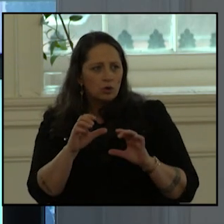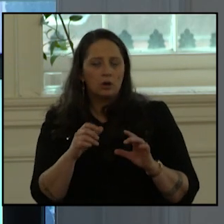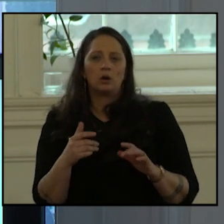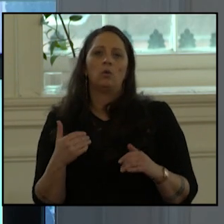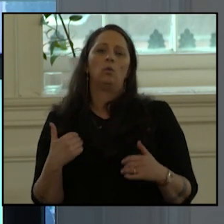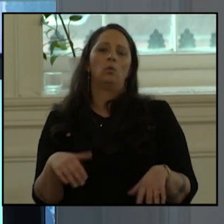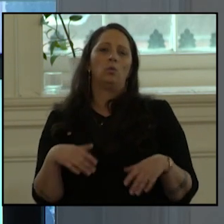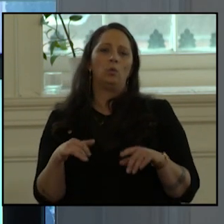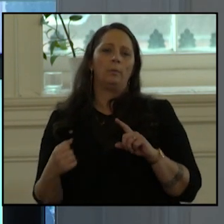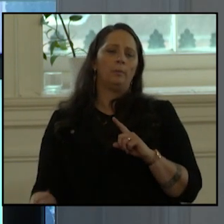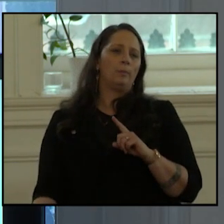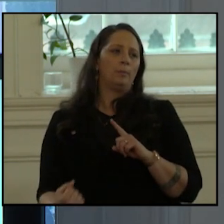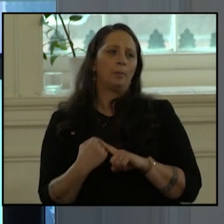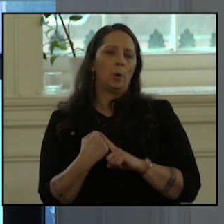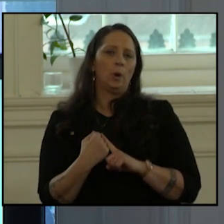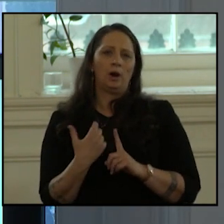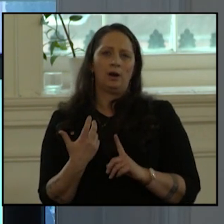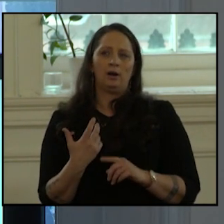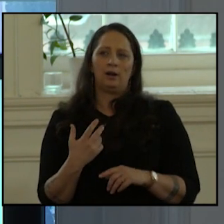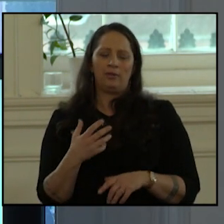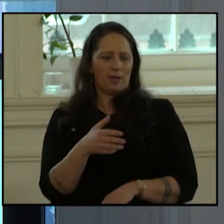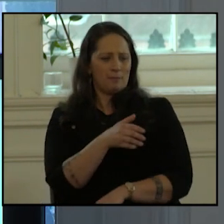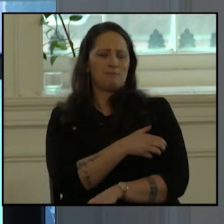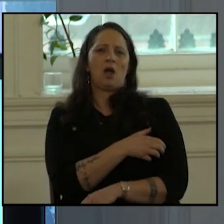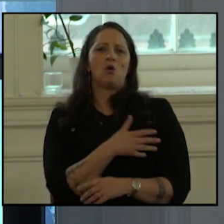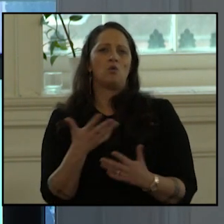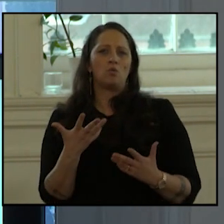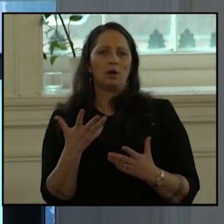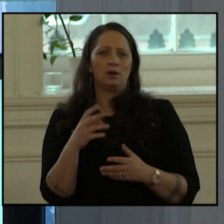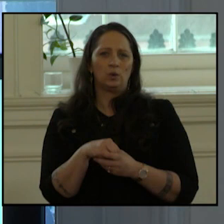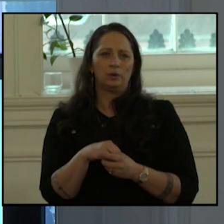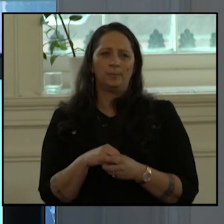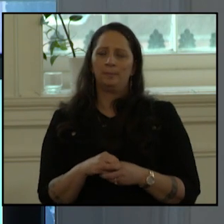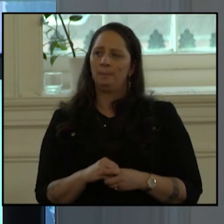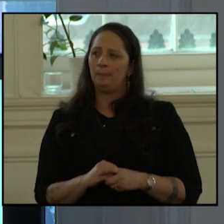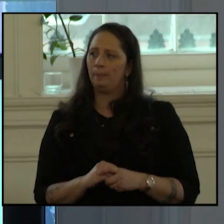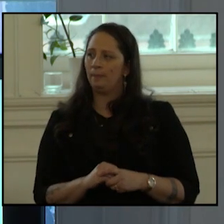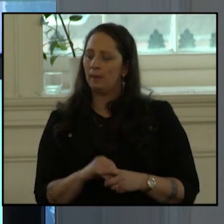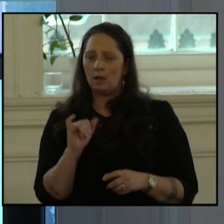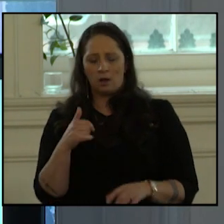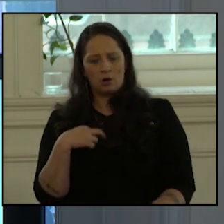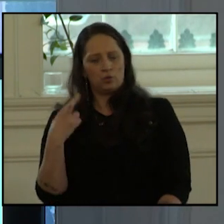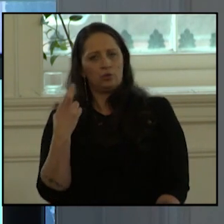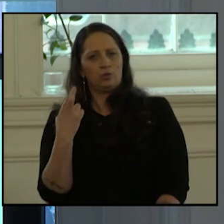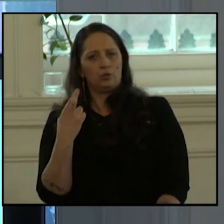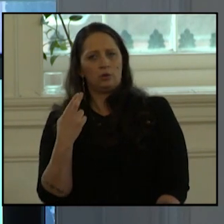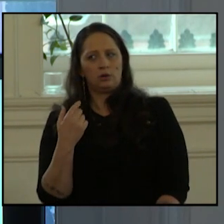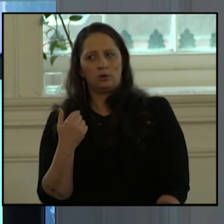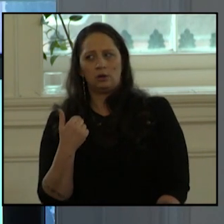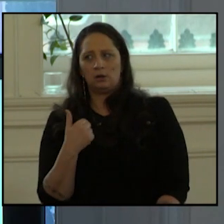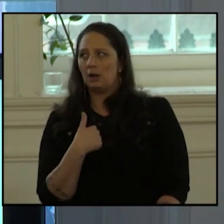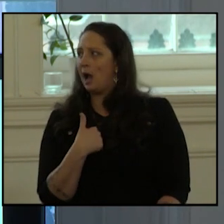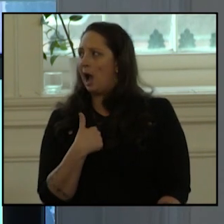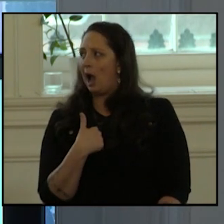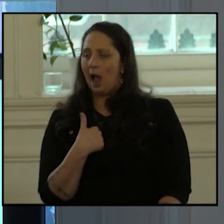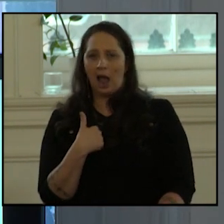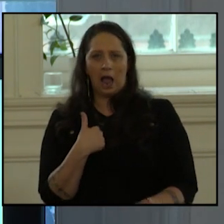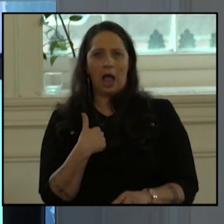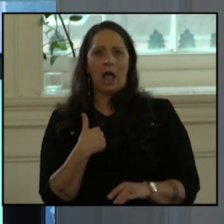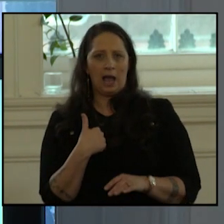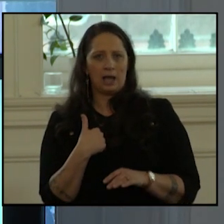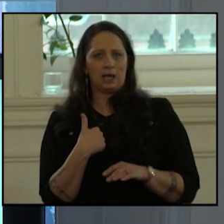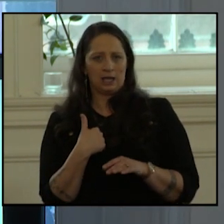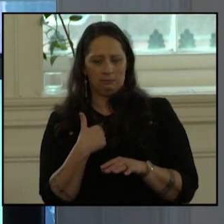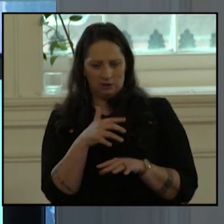for me. The power in it is that I realized that I'm like ingrained into the